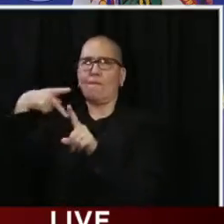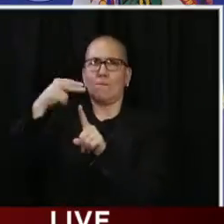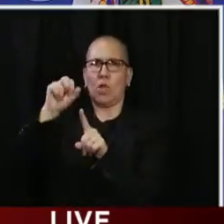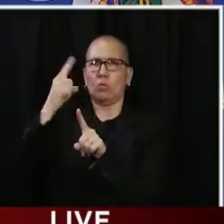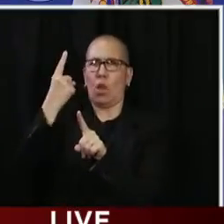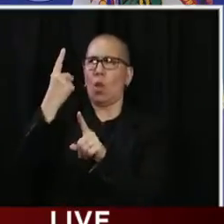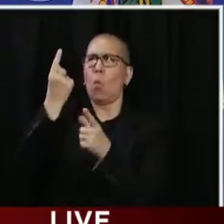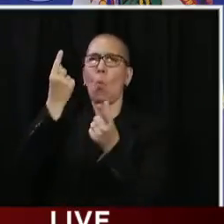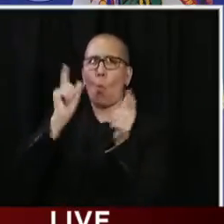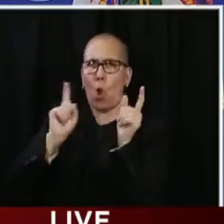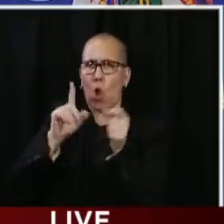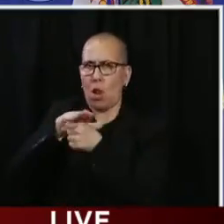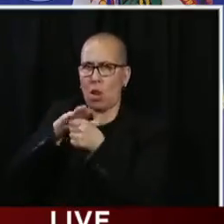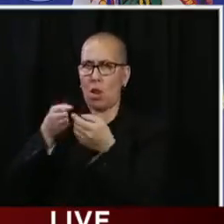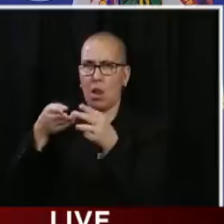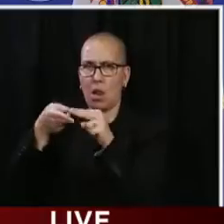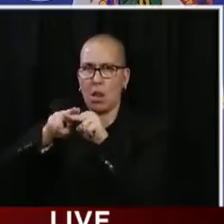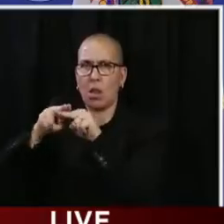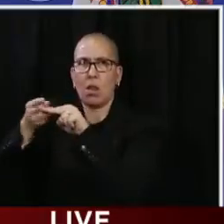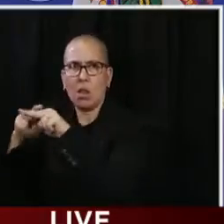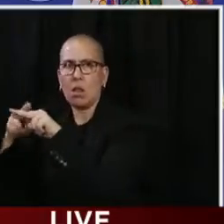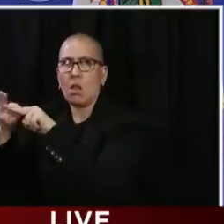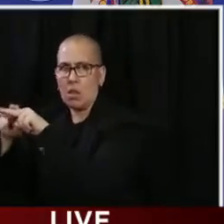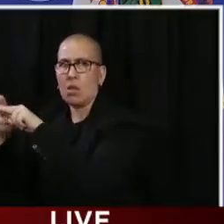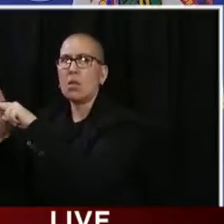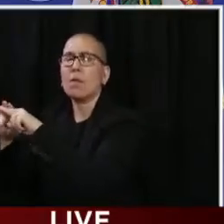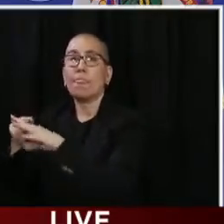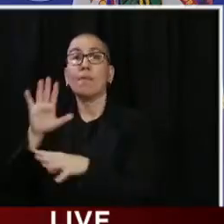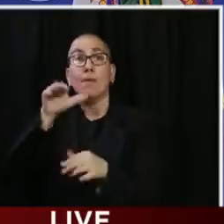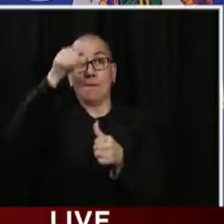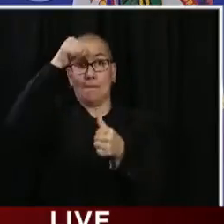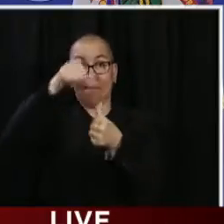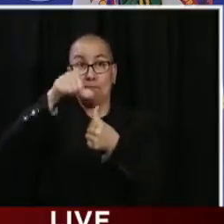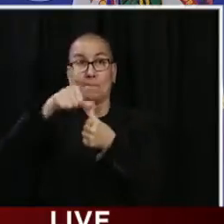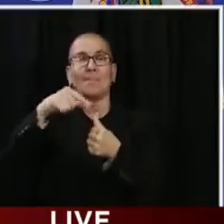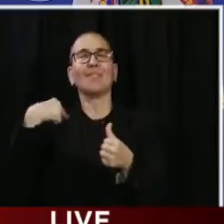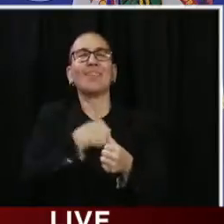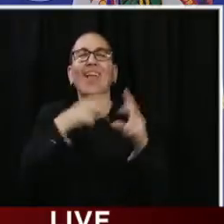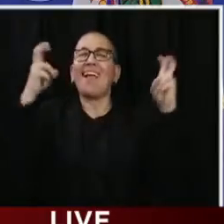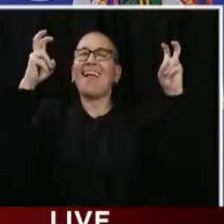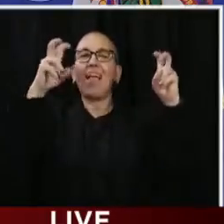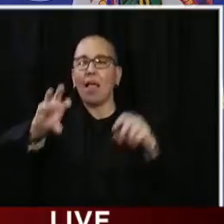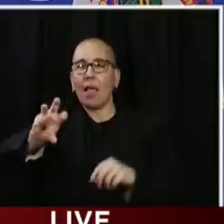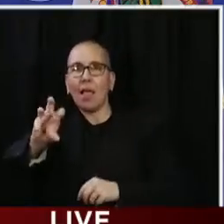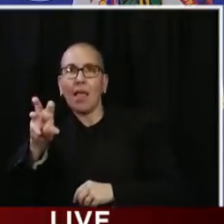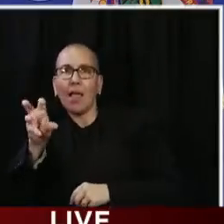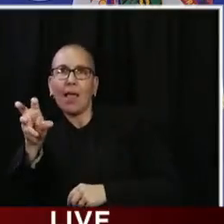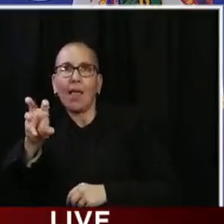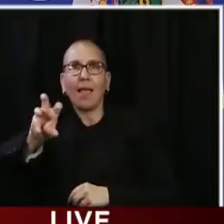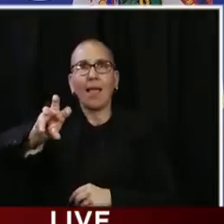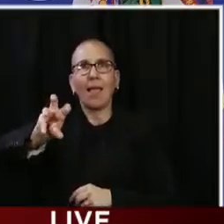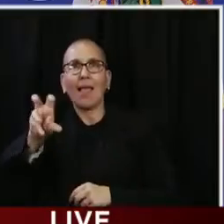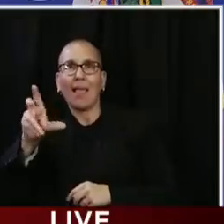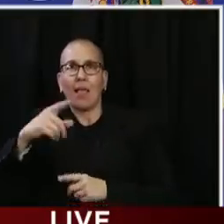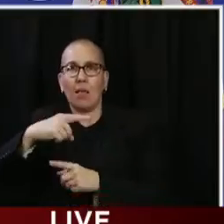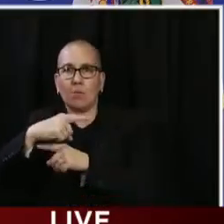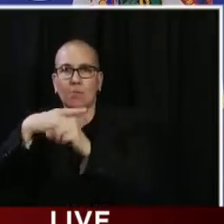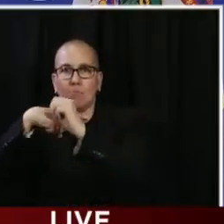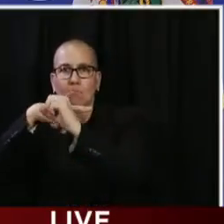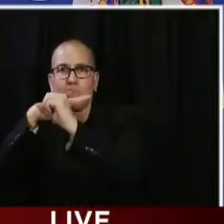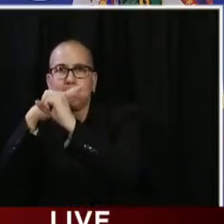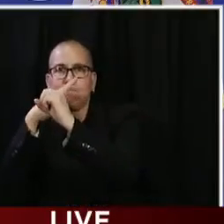it's outdoors to indoors. It's capacity limits that go up over time. It's mask requirements that come into place. And it's these sort of safety and guidance